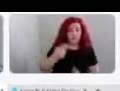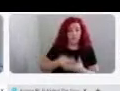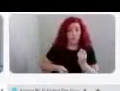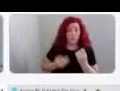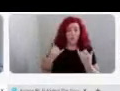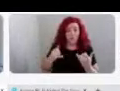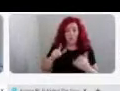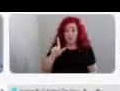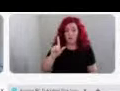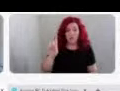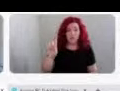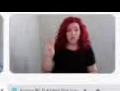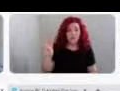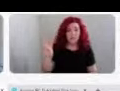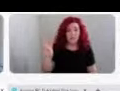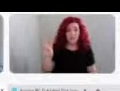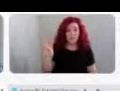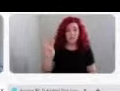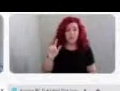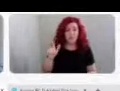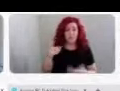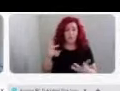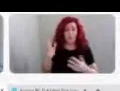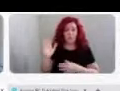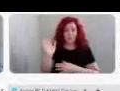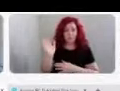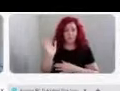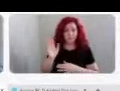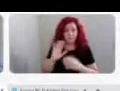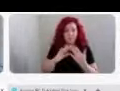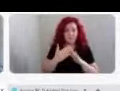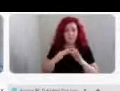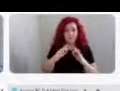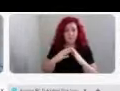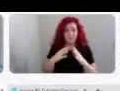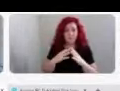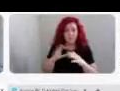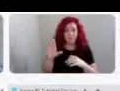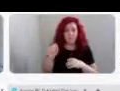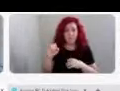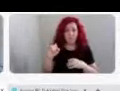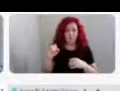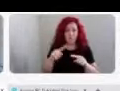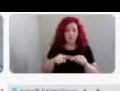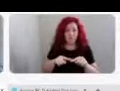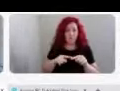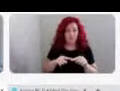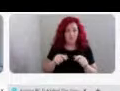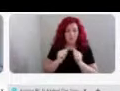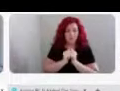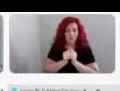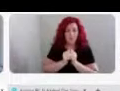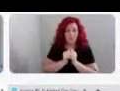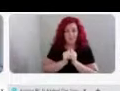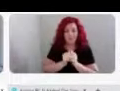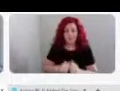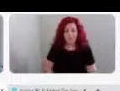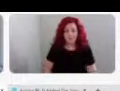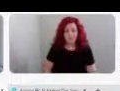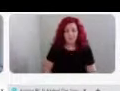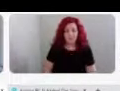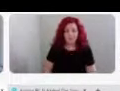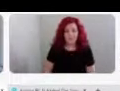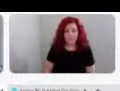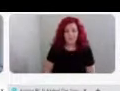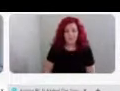current ld6 i have written and spoken of the importance of keeping the city of flagstaff and the communities that depend on it in one legislative district i have